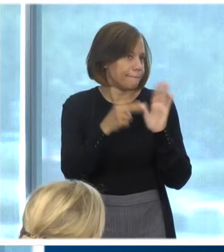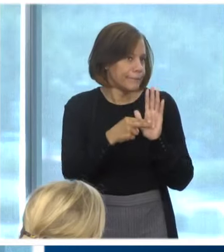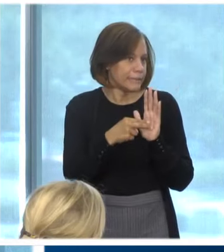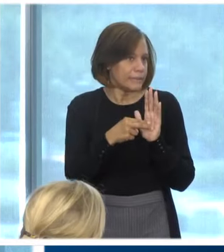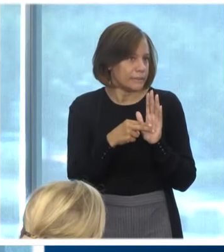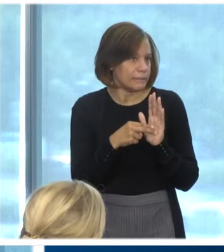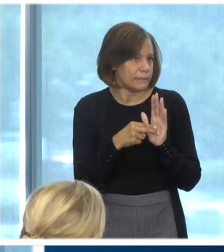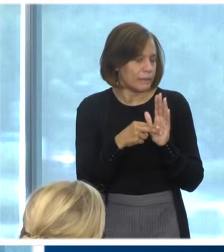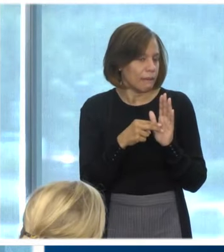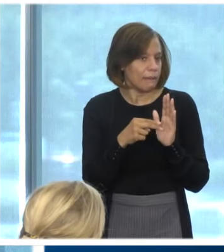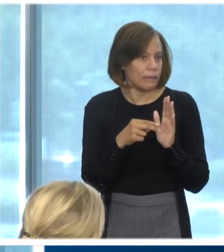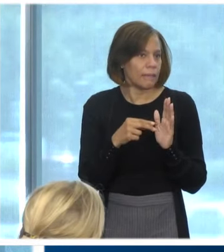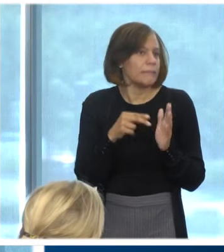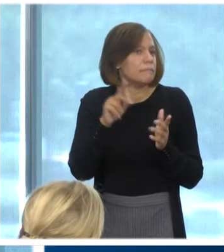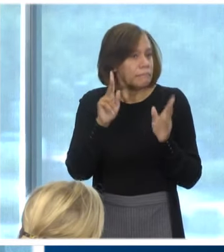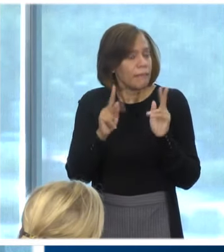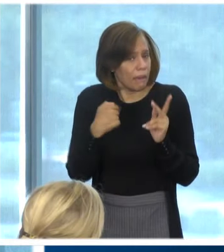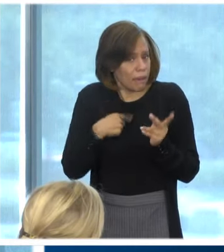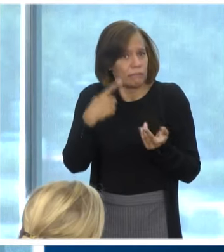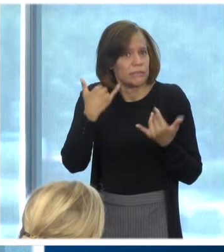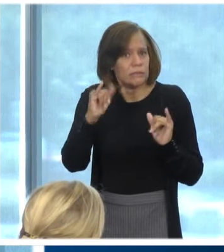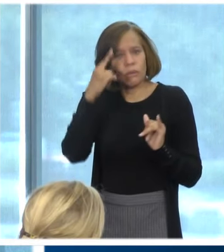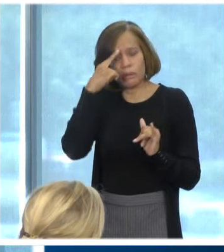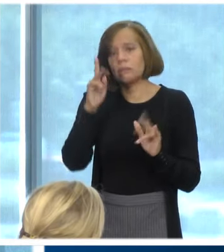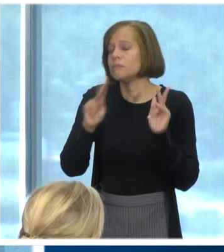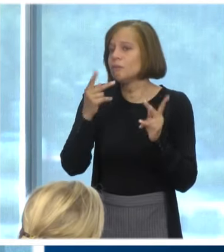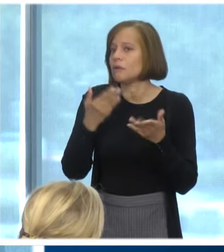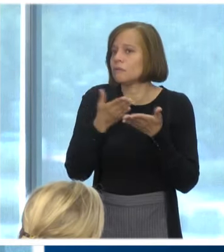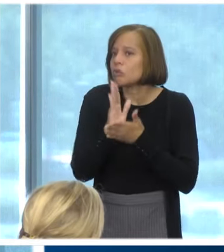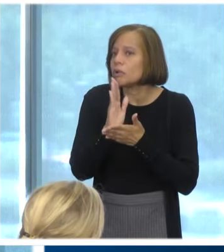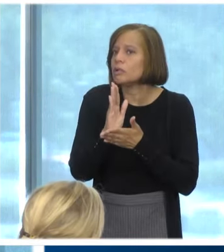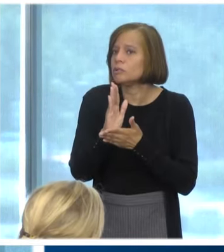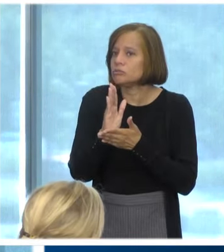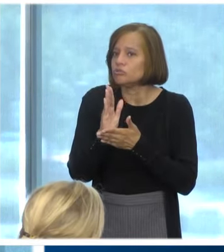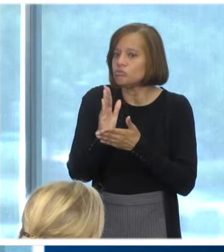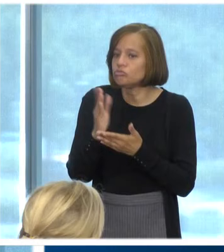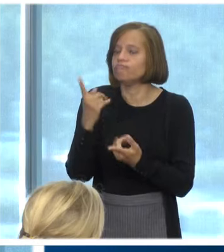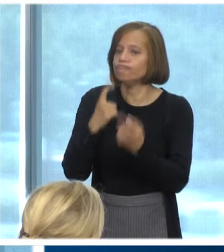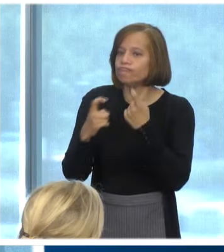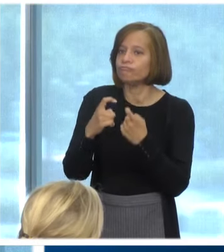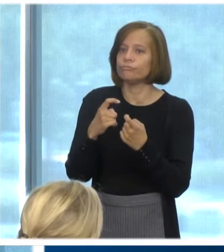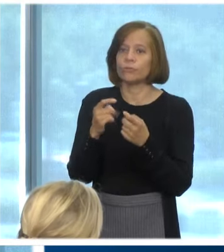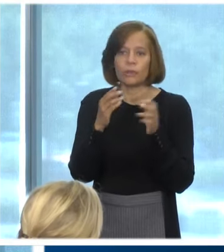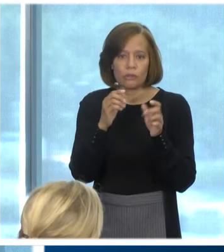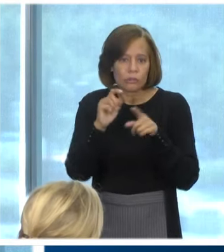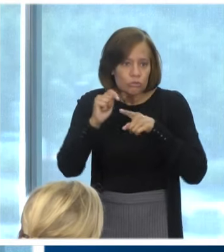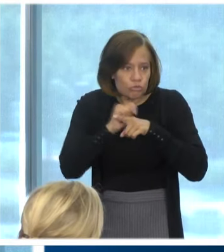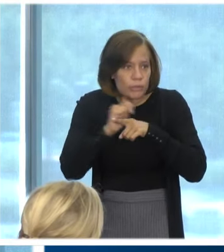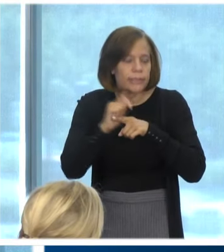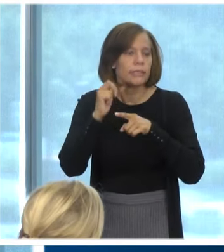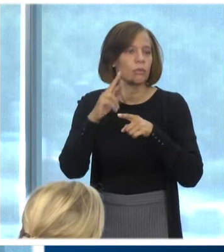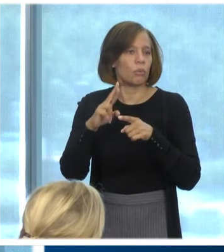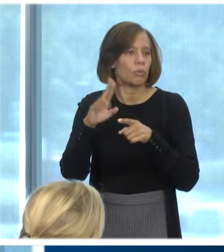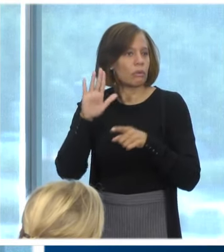not have a right to question the policies and training officers followed or the manner in which they carried out their